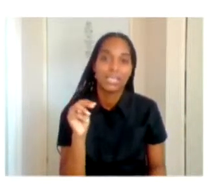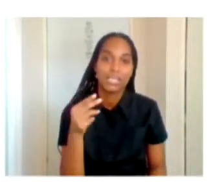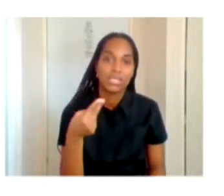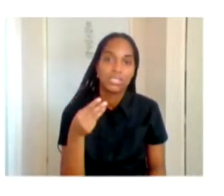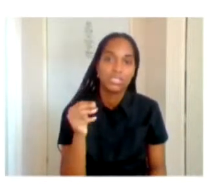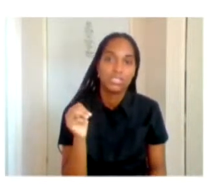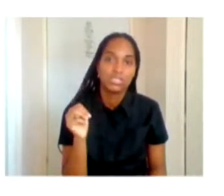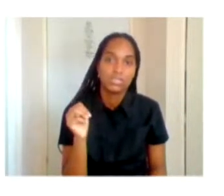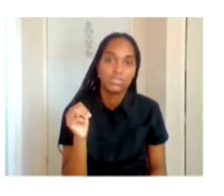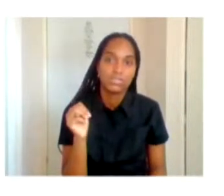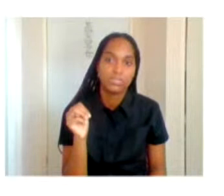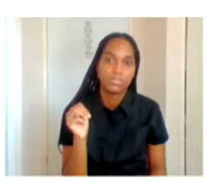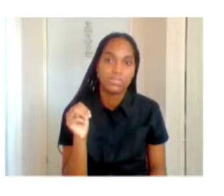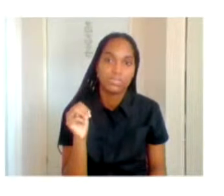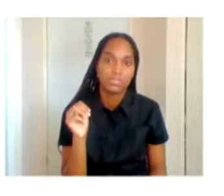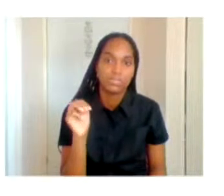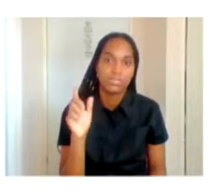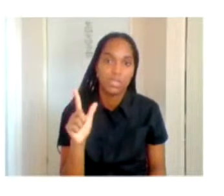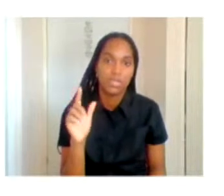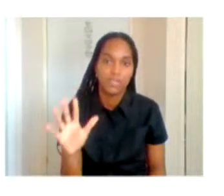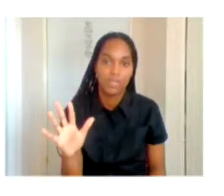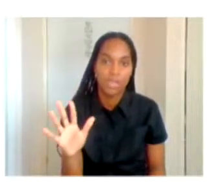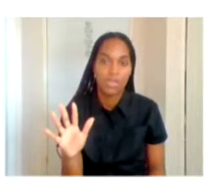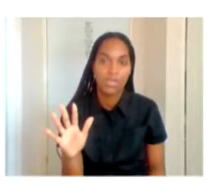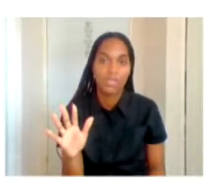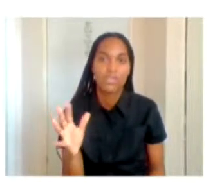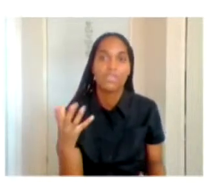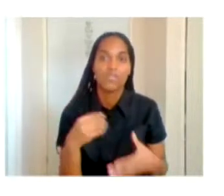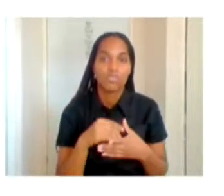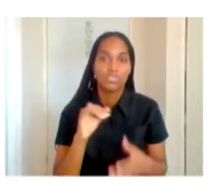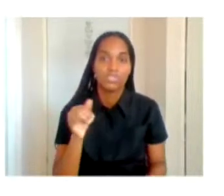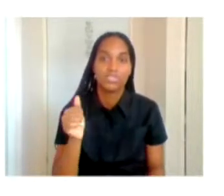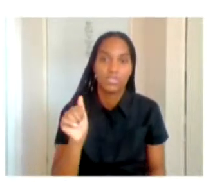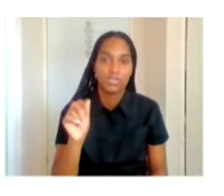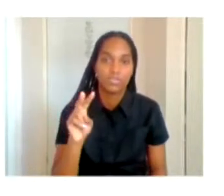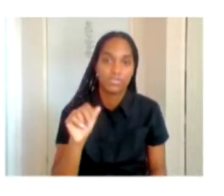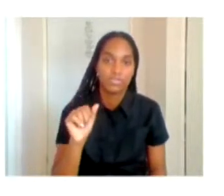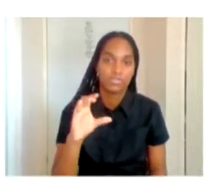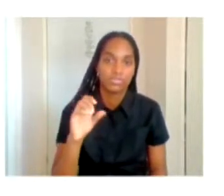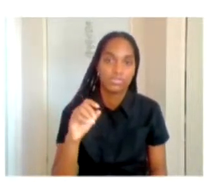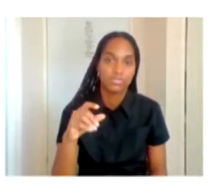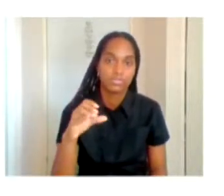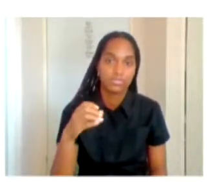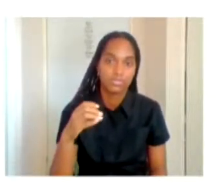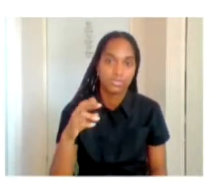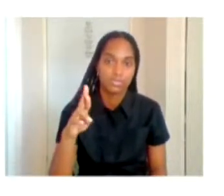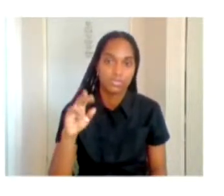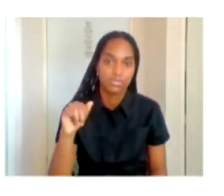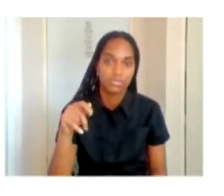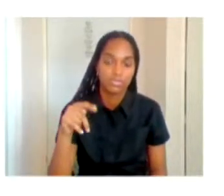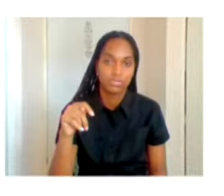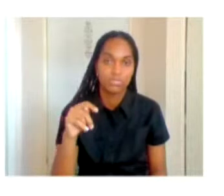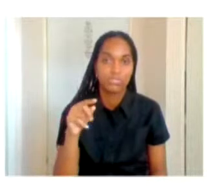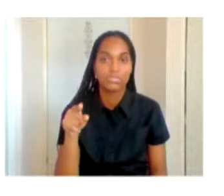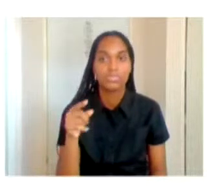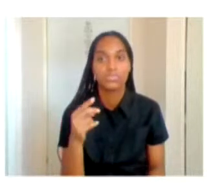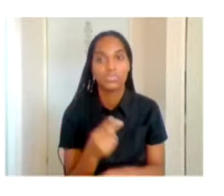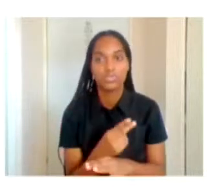CSS. That's the thing that's running. The receiver supplies the W3C user agent, aka the